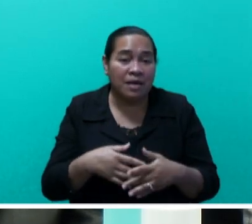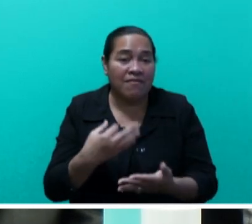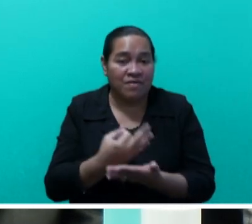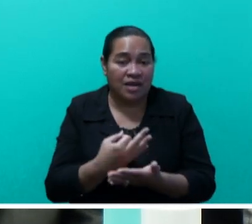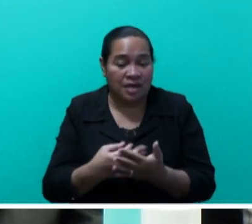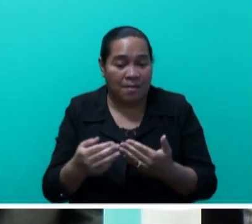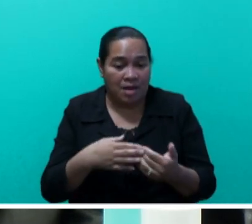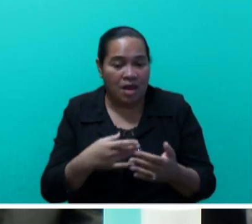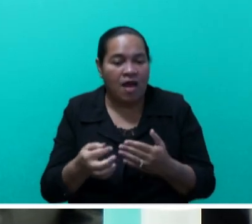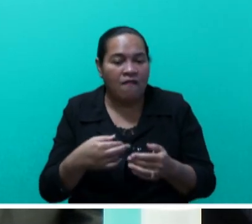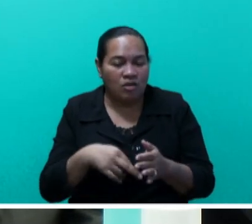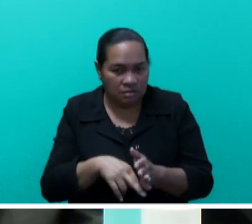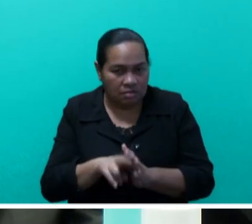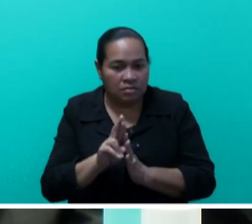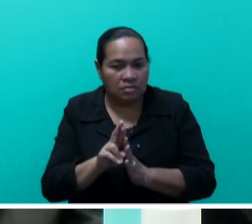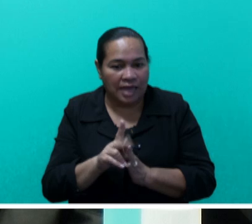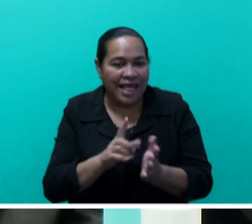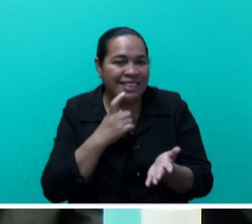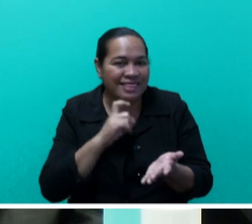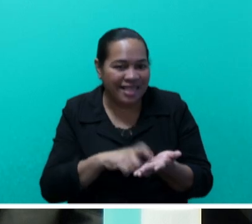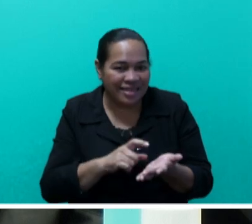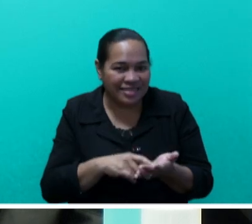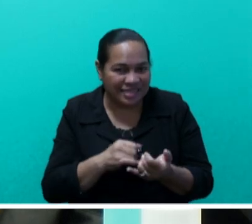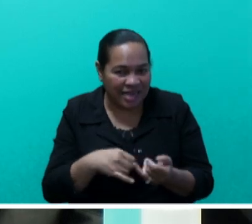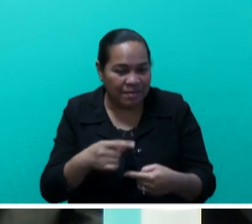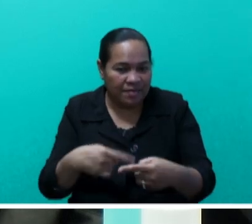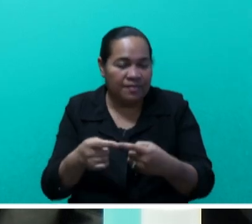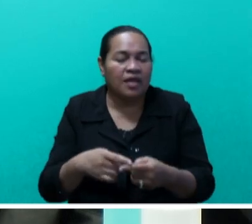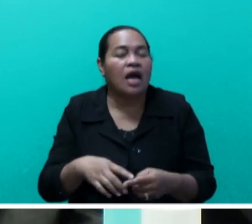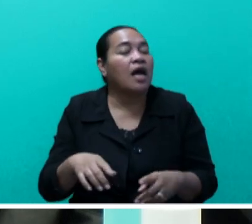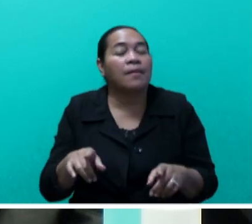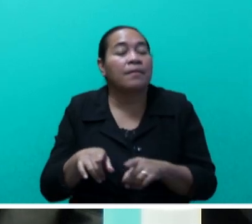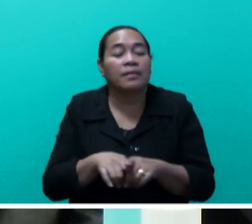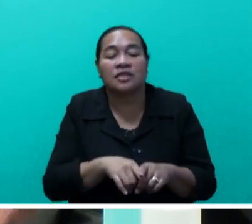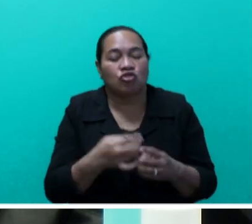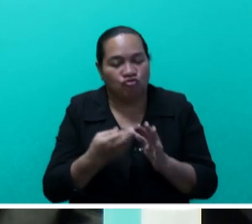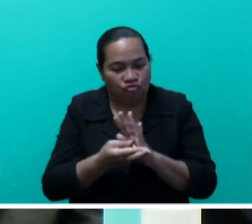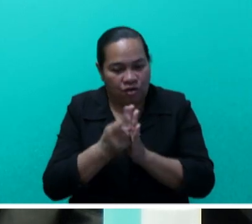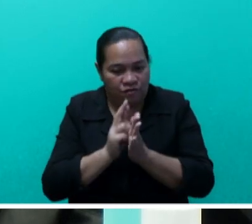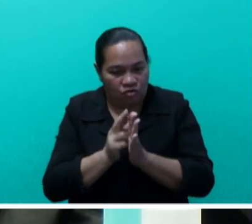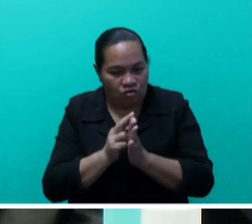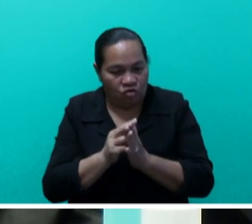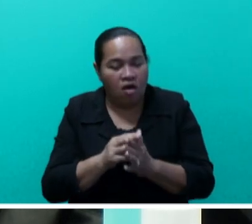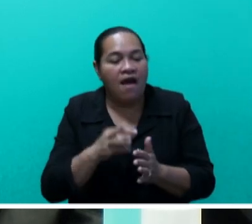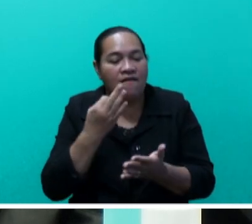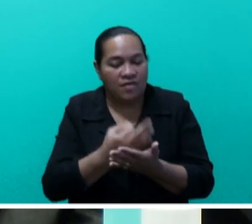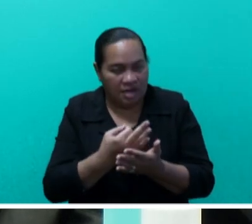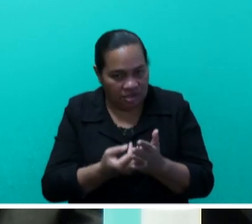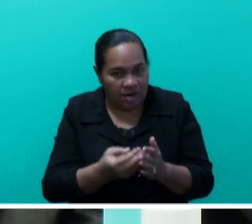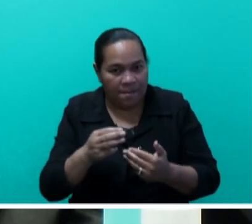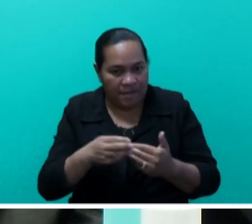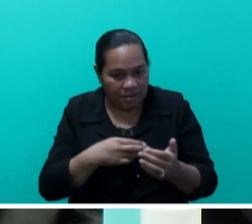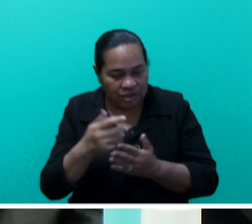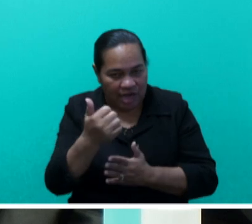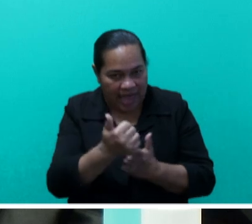for fiscal resilience and debt sustainability. Mr. Speaker, this includes review of the Financial Management